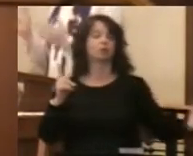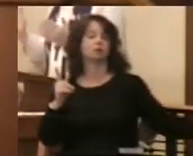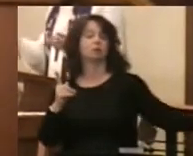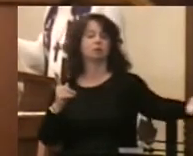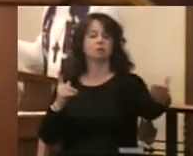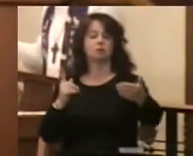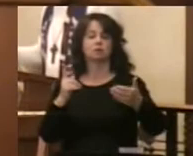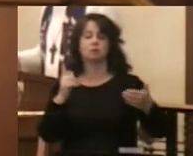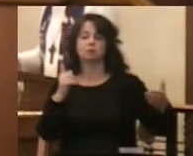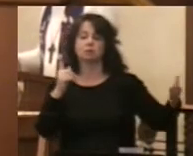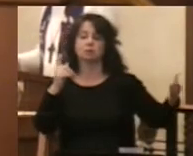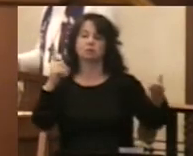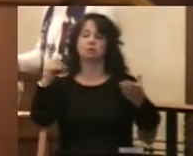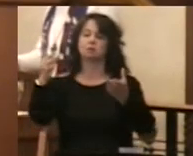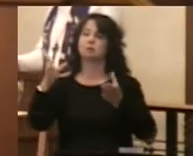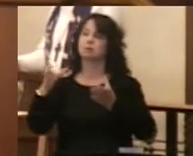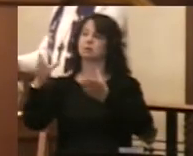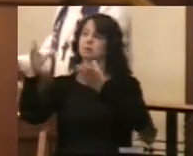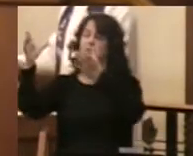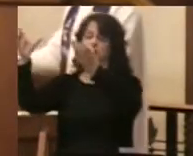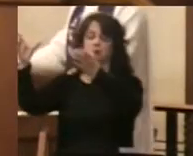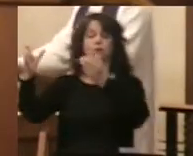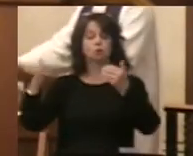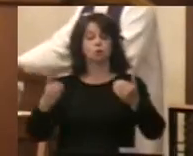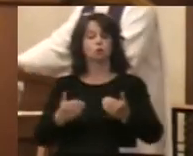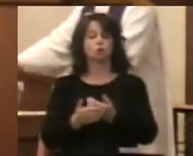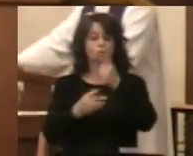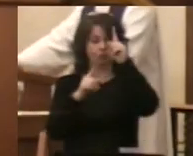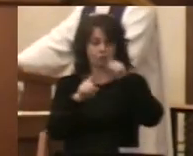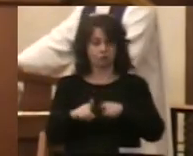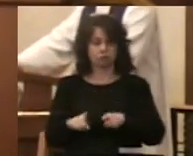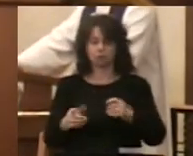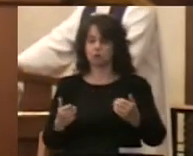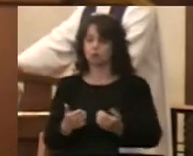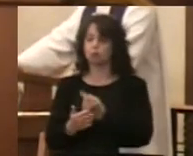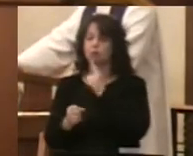Here is the new covenant. Here is the new promise.